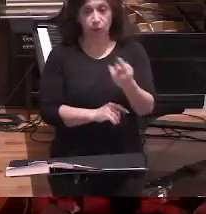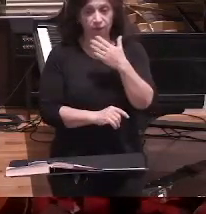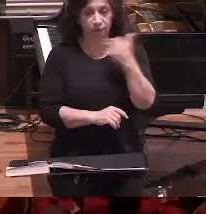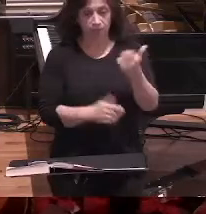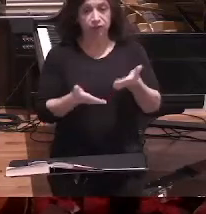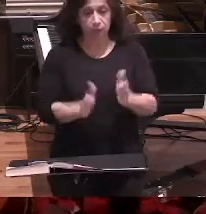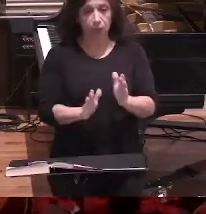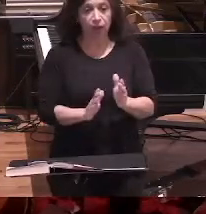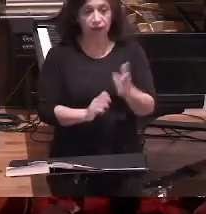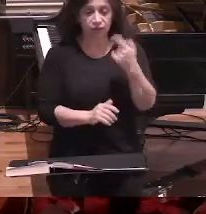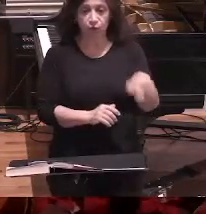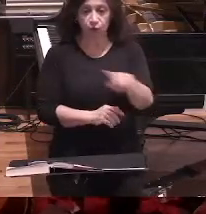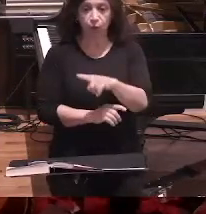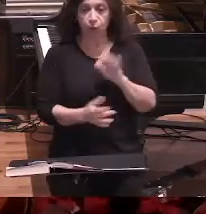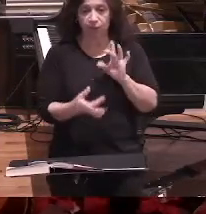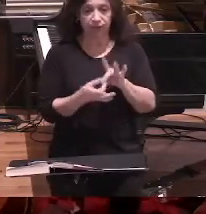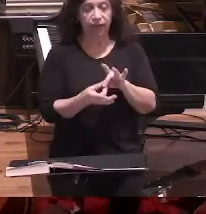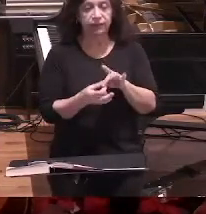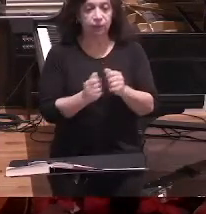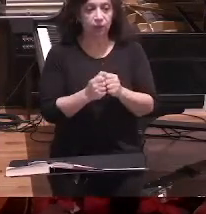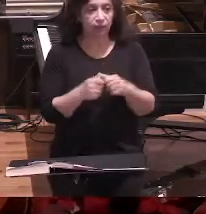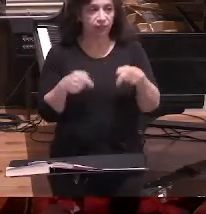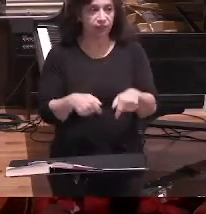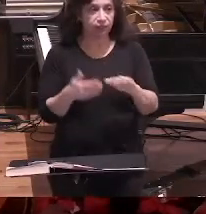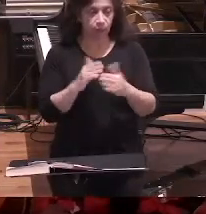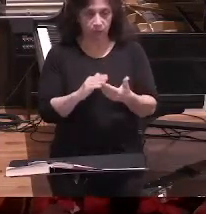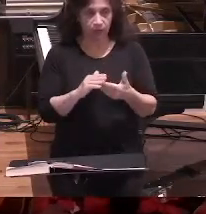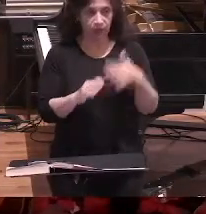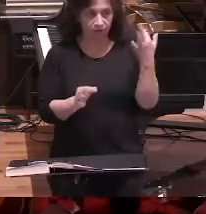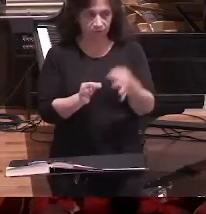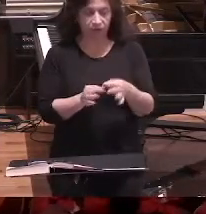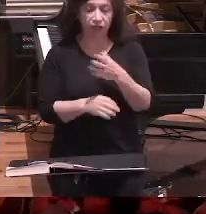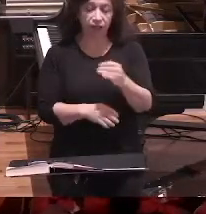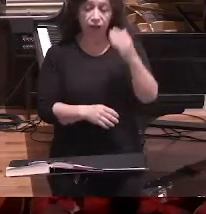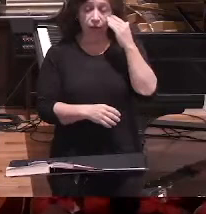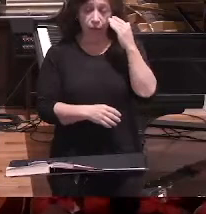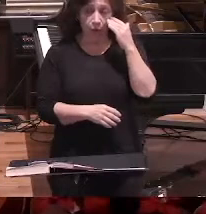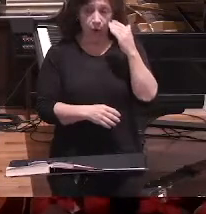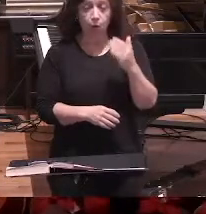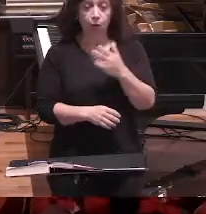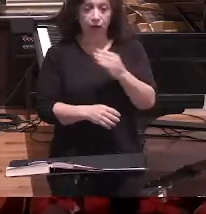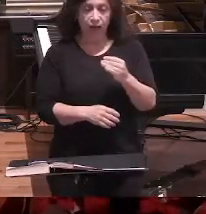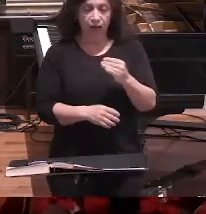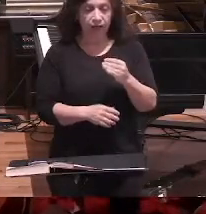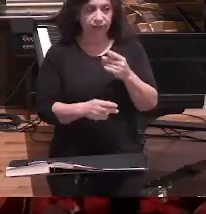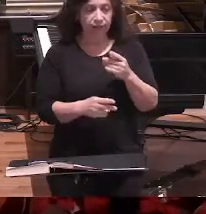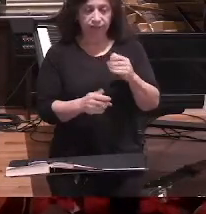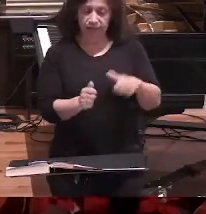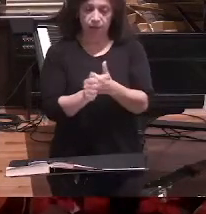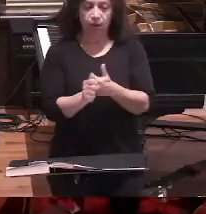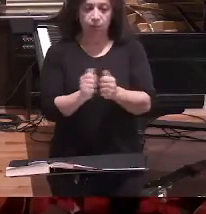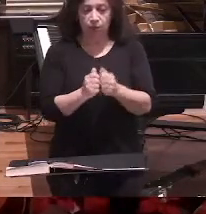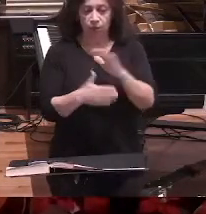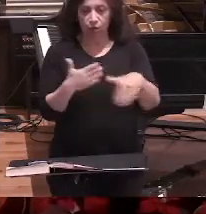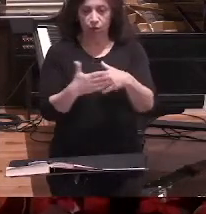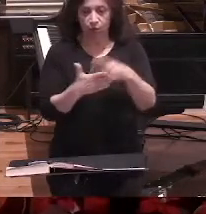best ways for you to keep connected with this community of faith and to know and to keep current on all of the